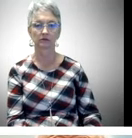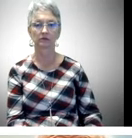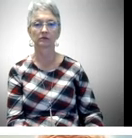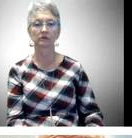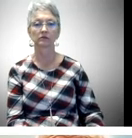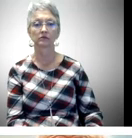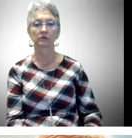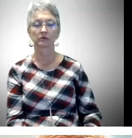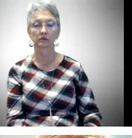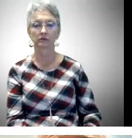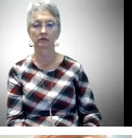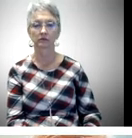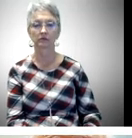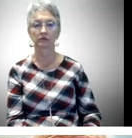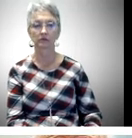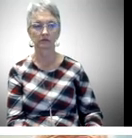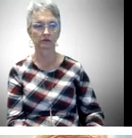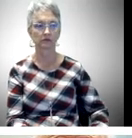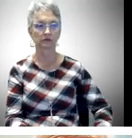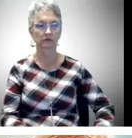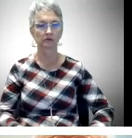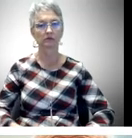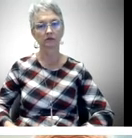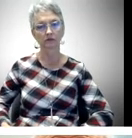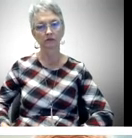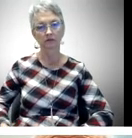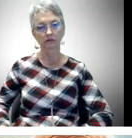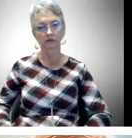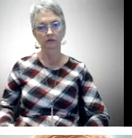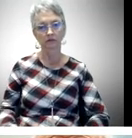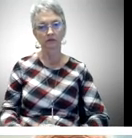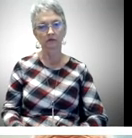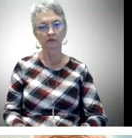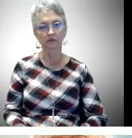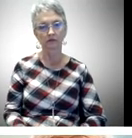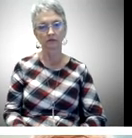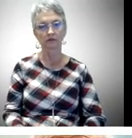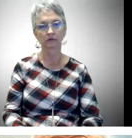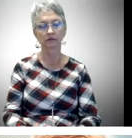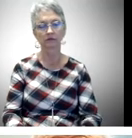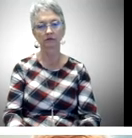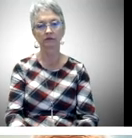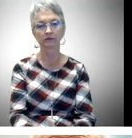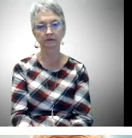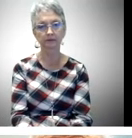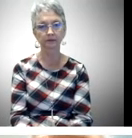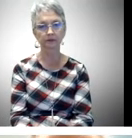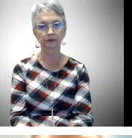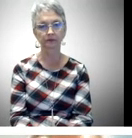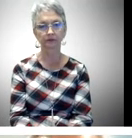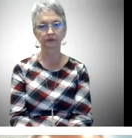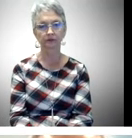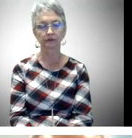consent. And so I think what has to happen, especially in the medical context, is that, and when I tell